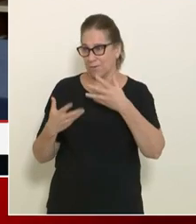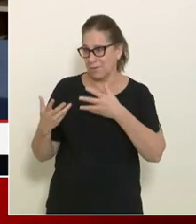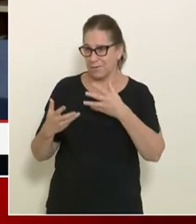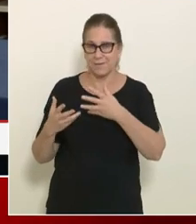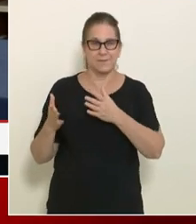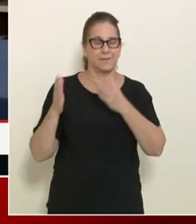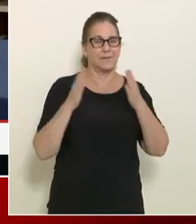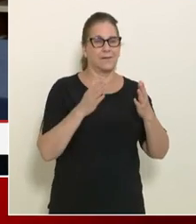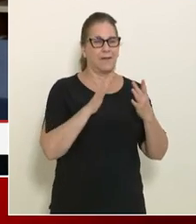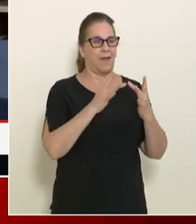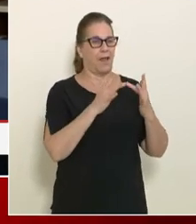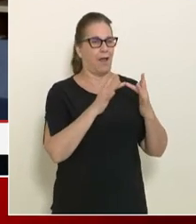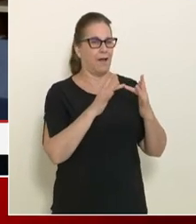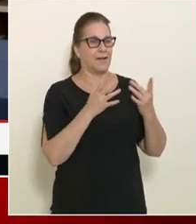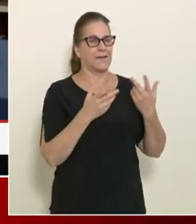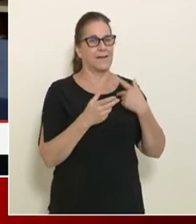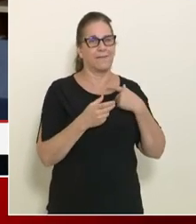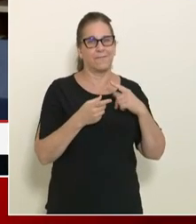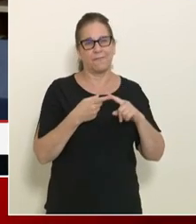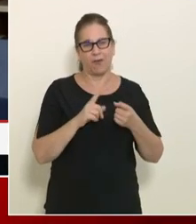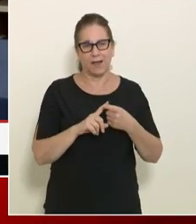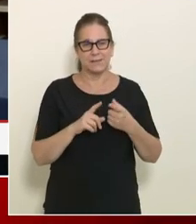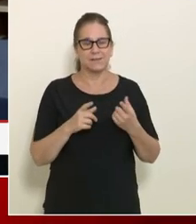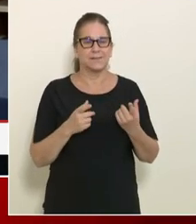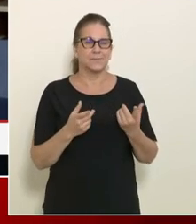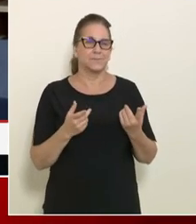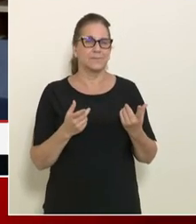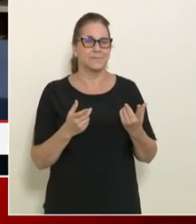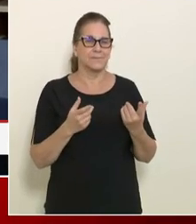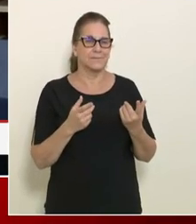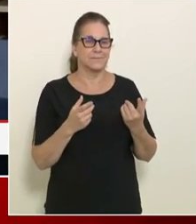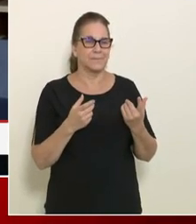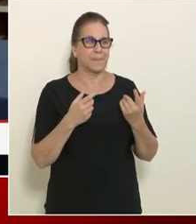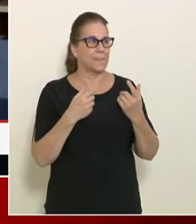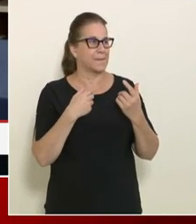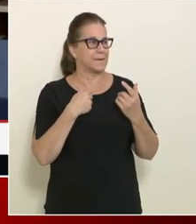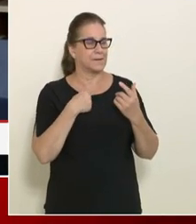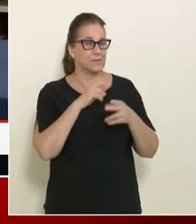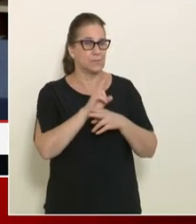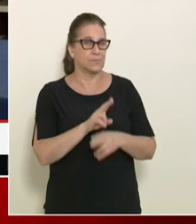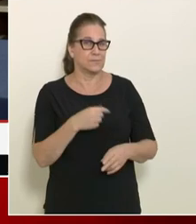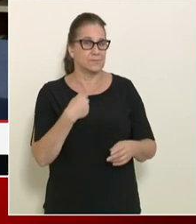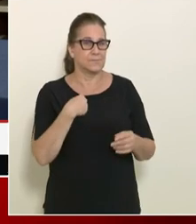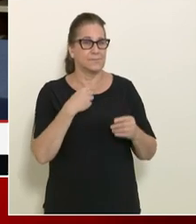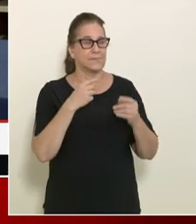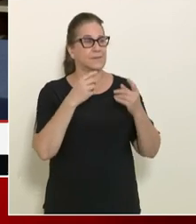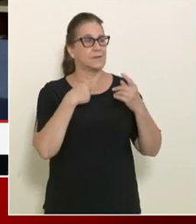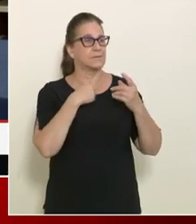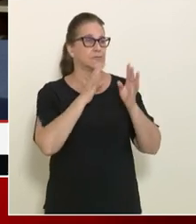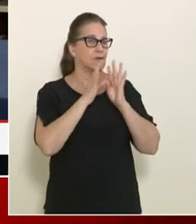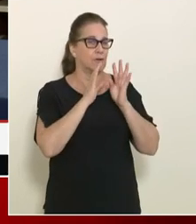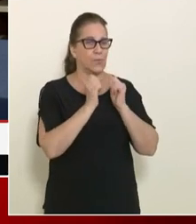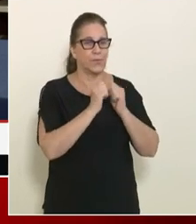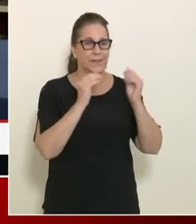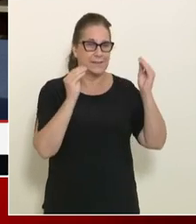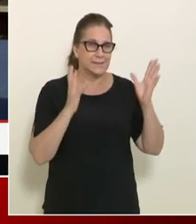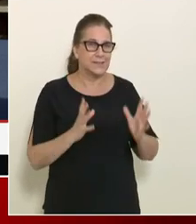for friends or studying, our teachers, as I previously said, make sure that we